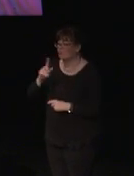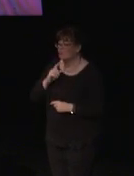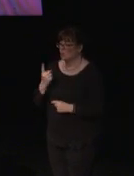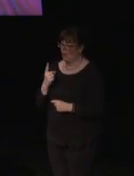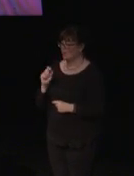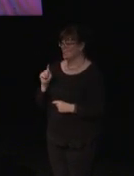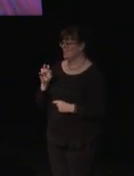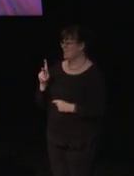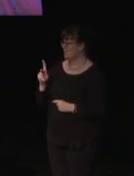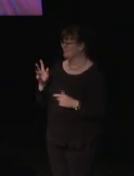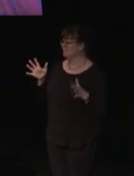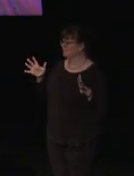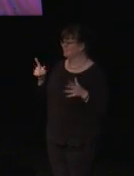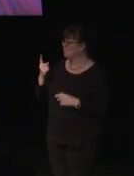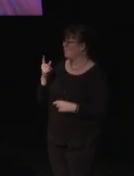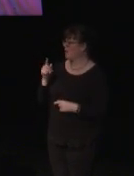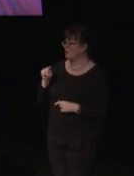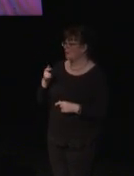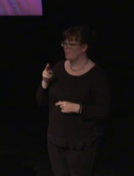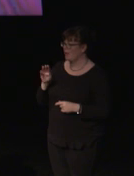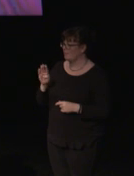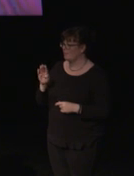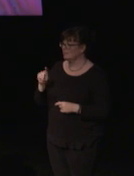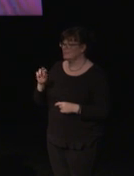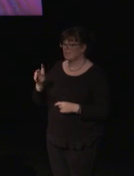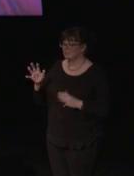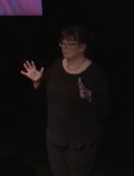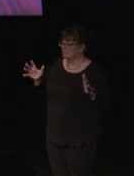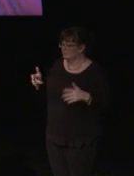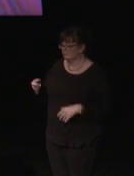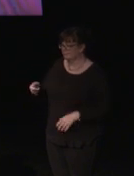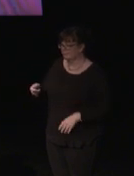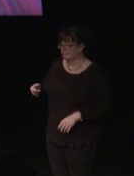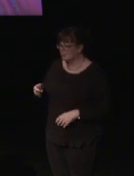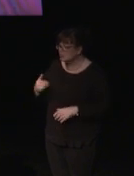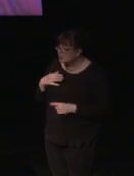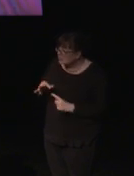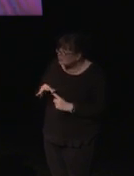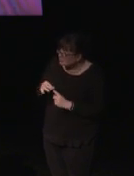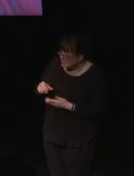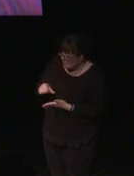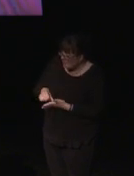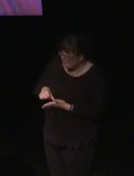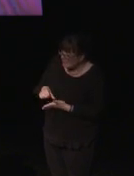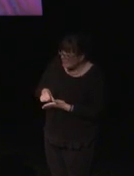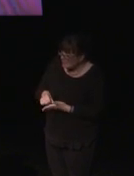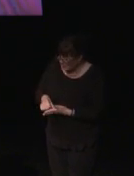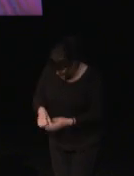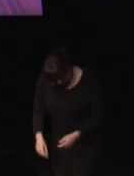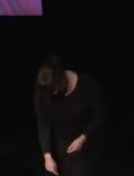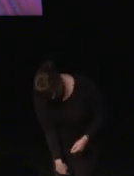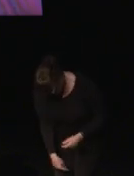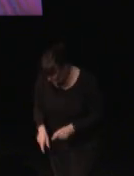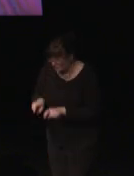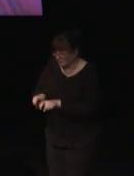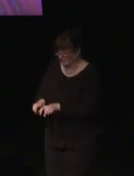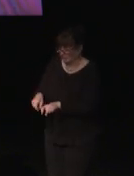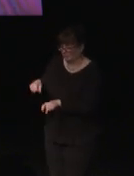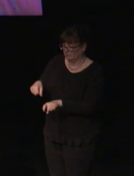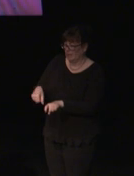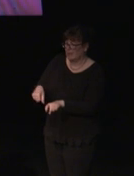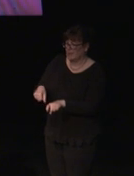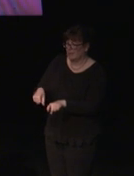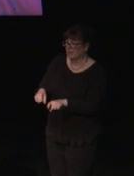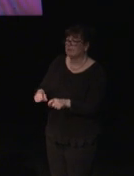stick. Like, she can use one thumbstick. So what she does is she actually has a button that she puts between her knees, and that button is mapped to